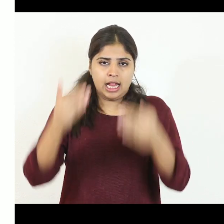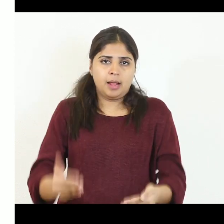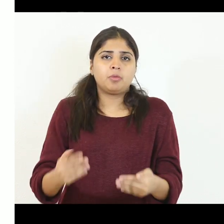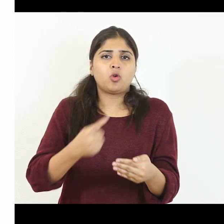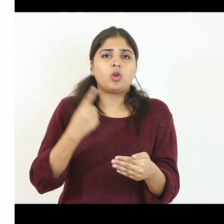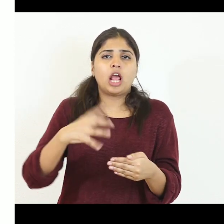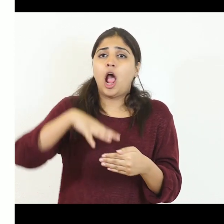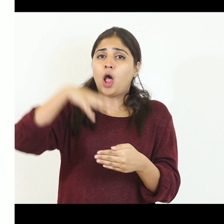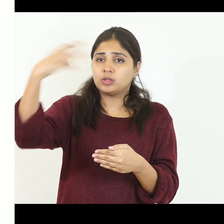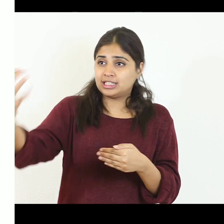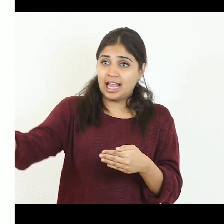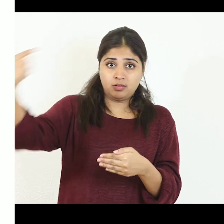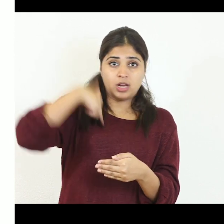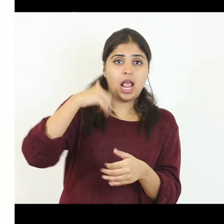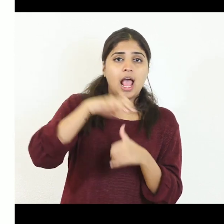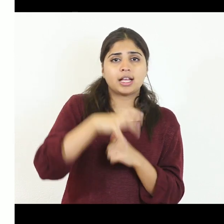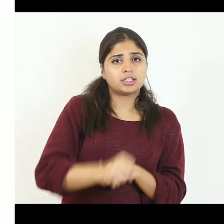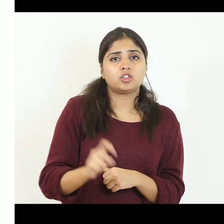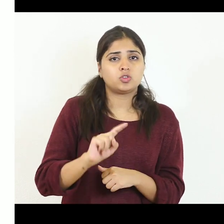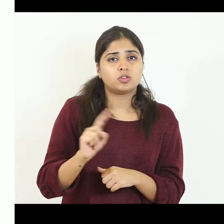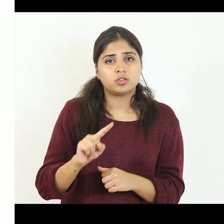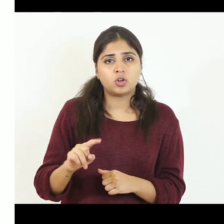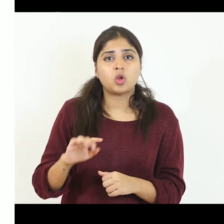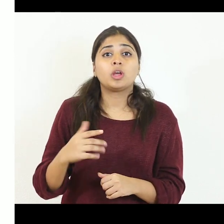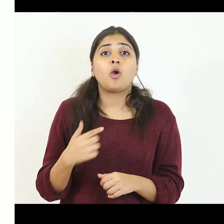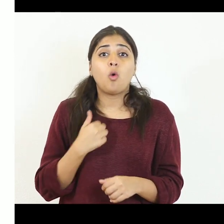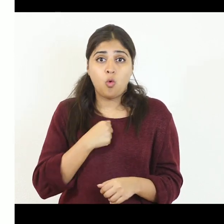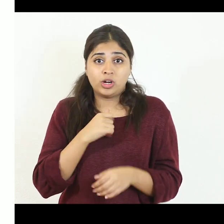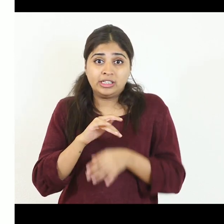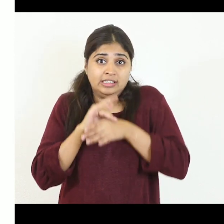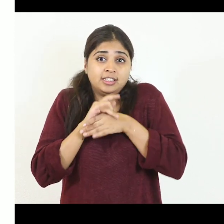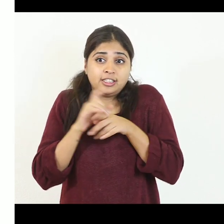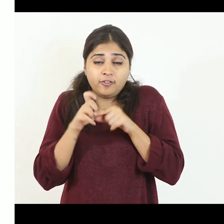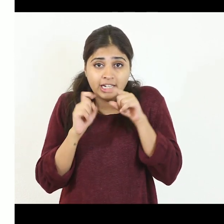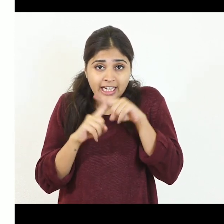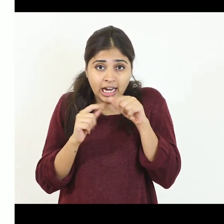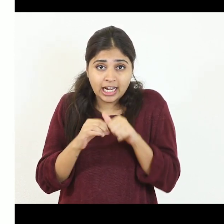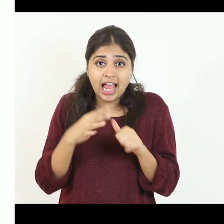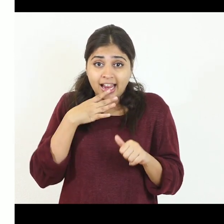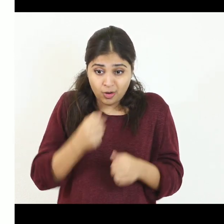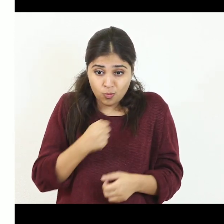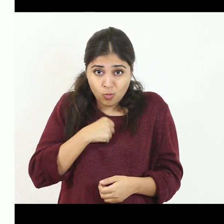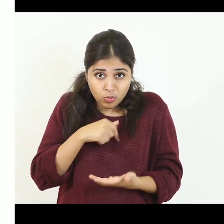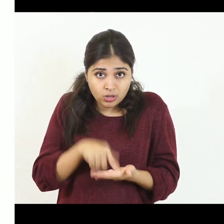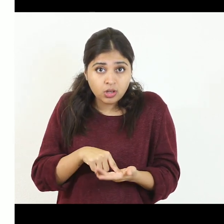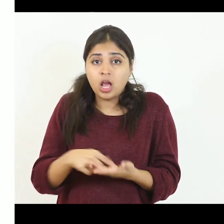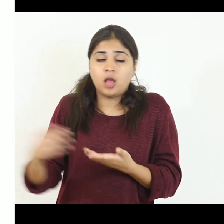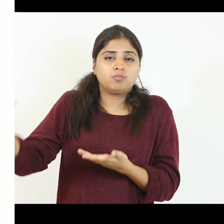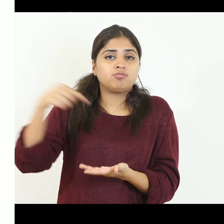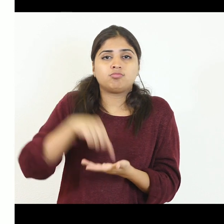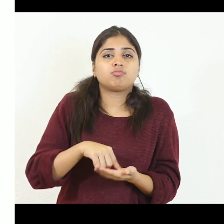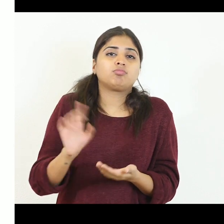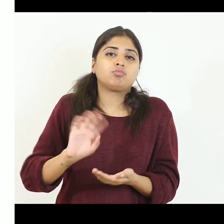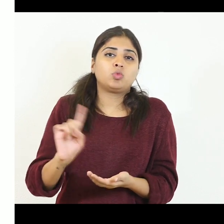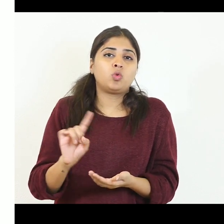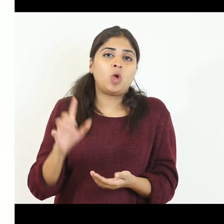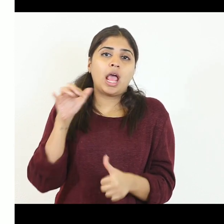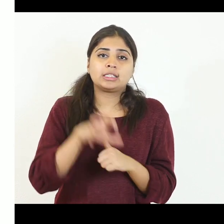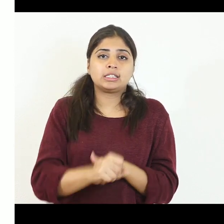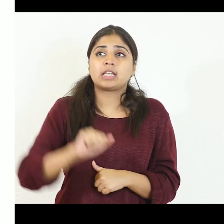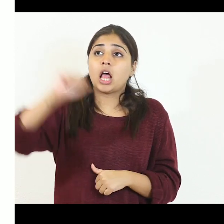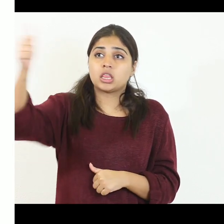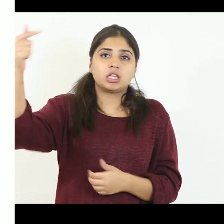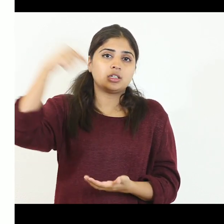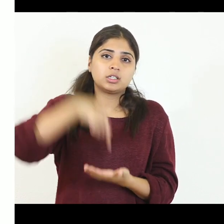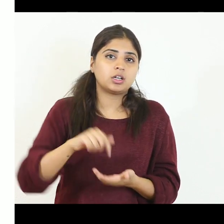data resides. This perimeter-centric approach to security leaves your infrastructure vulnerable to